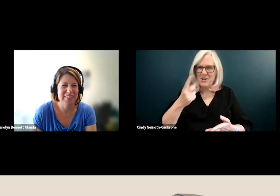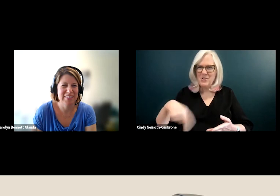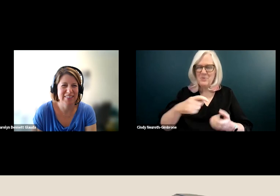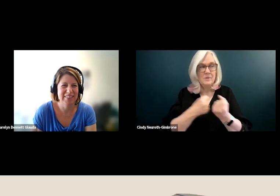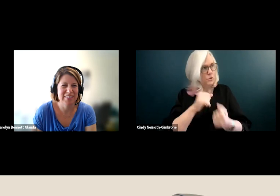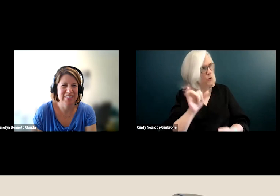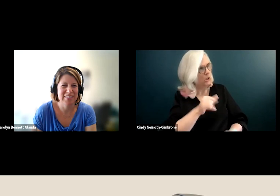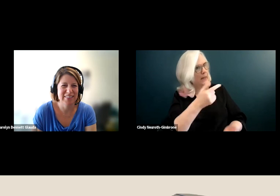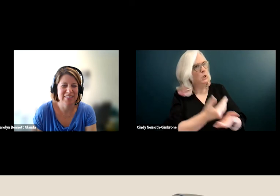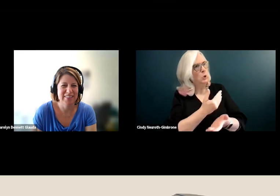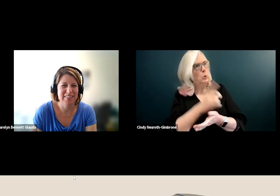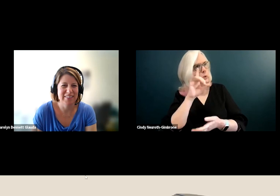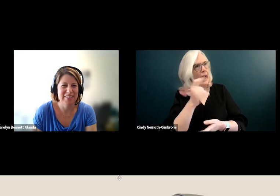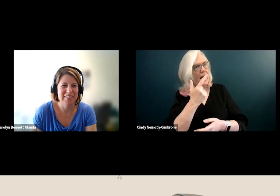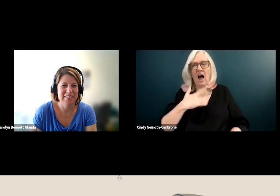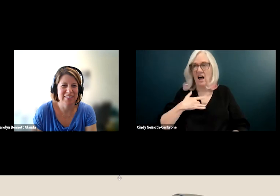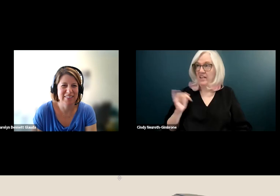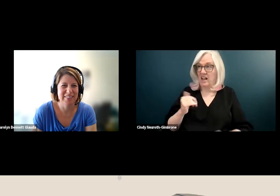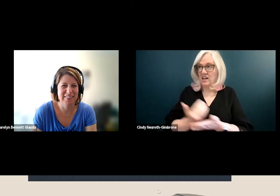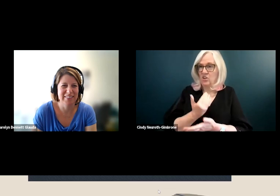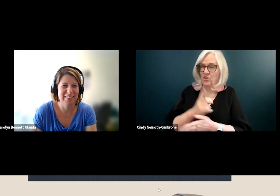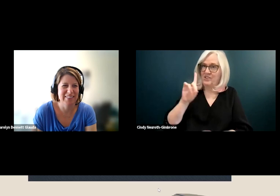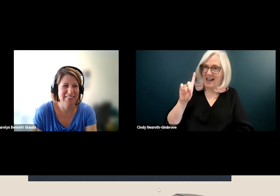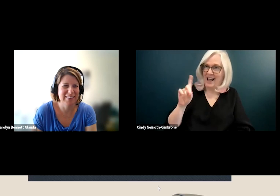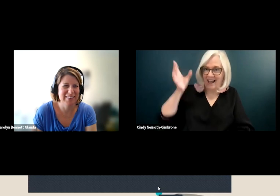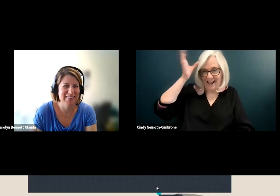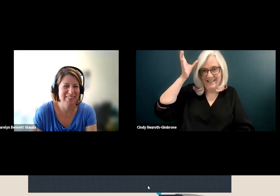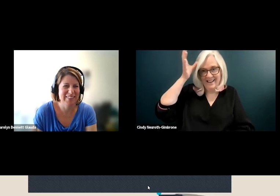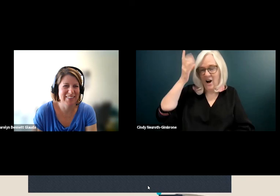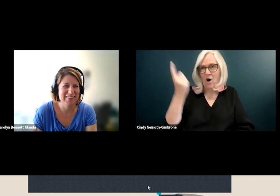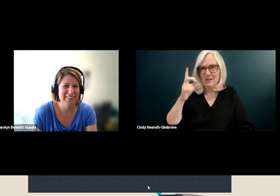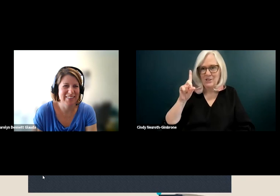dad. I feel like a new dad. I always do.